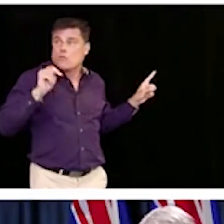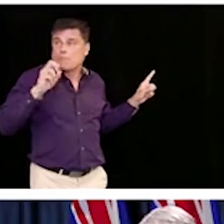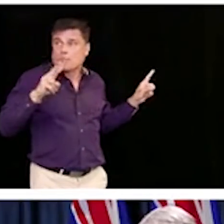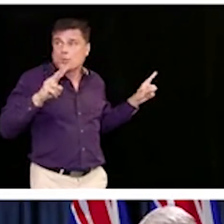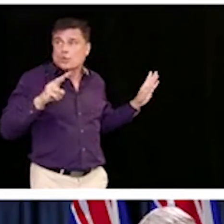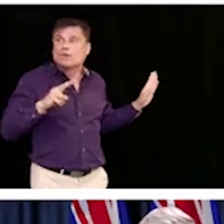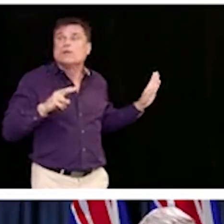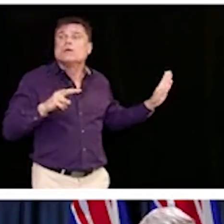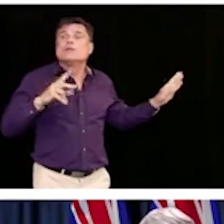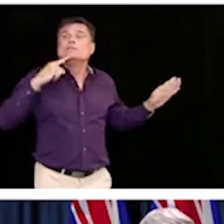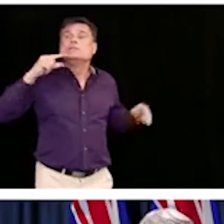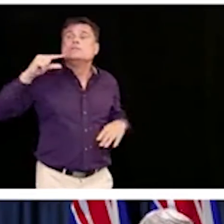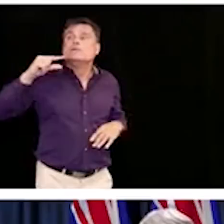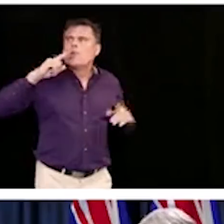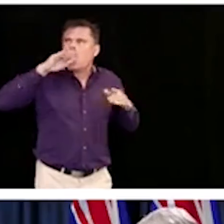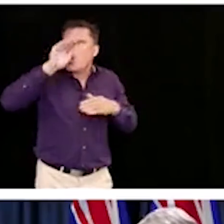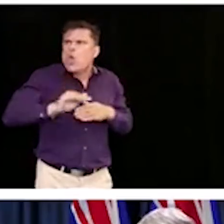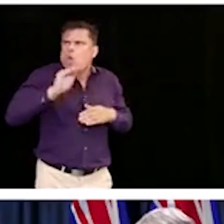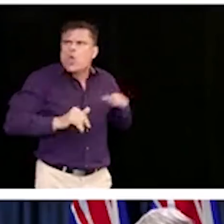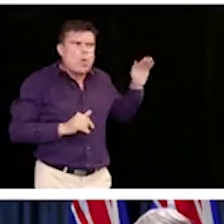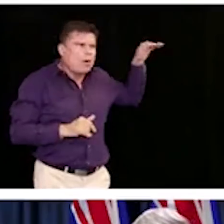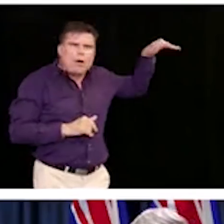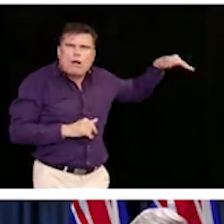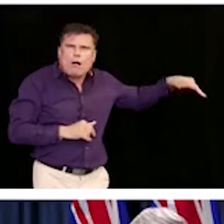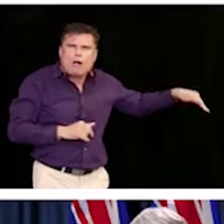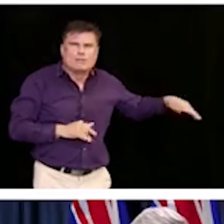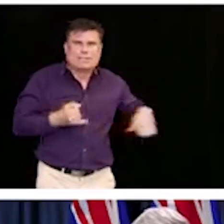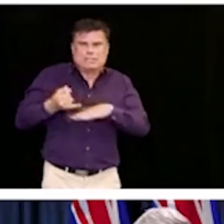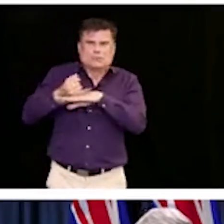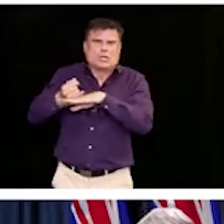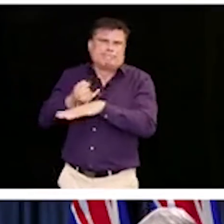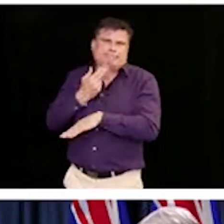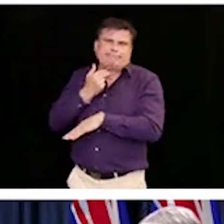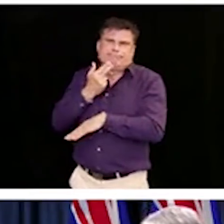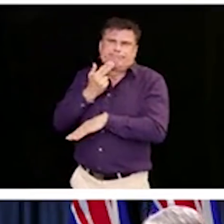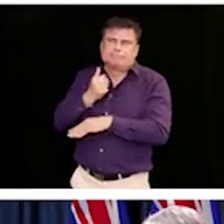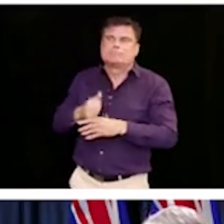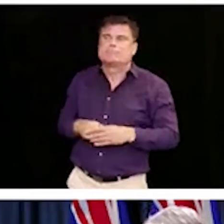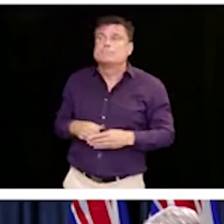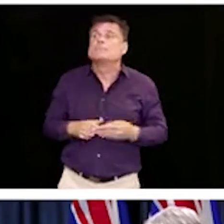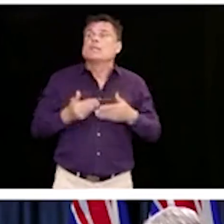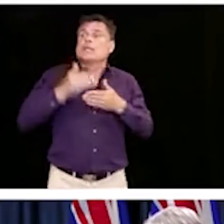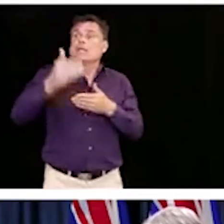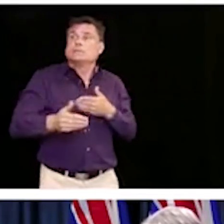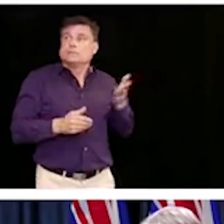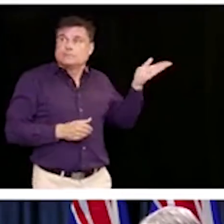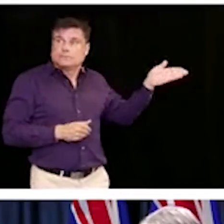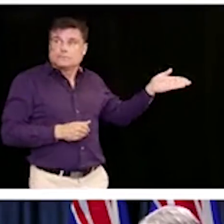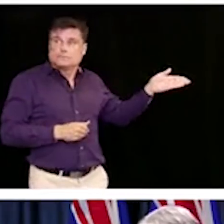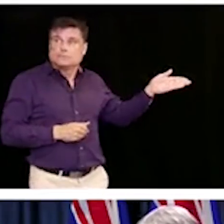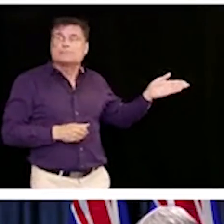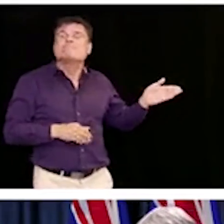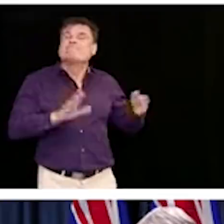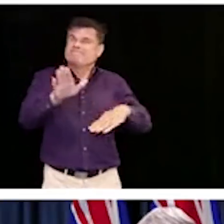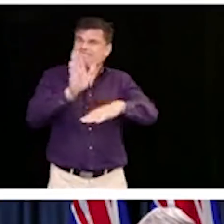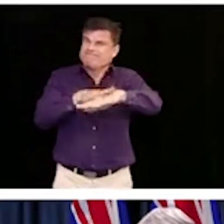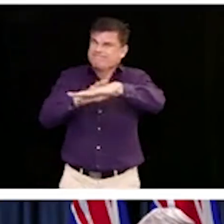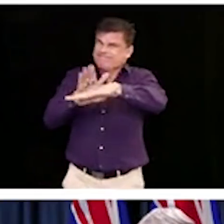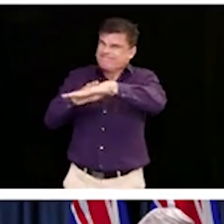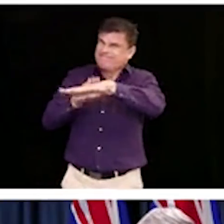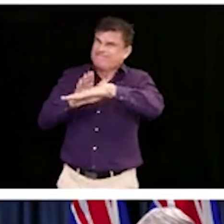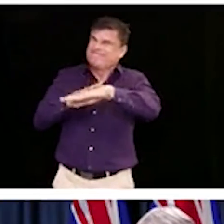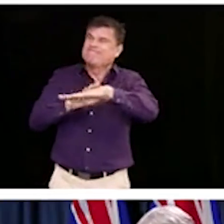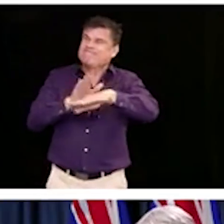levels are lower than they have been historically. Next slide. So again, just to emphasize, I think I can't emphasize